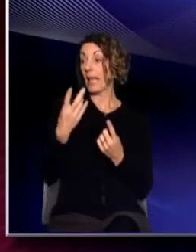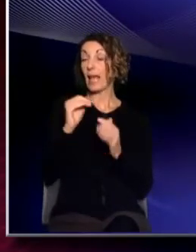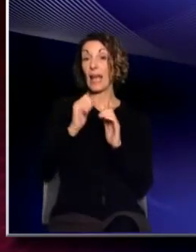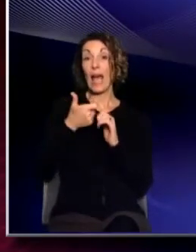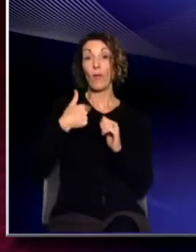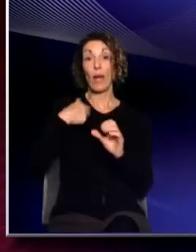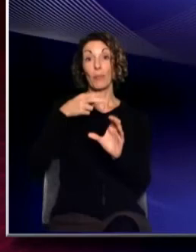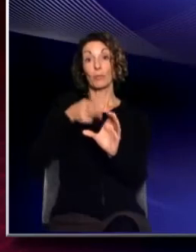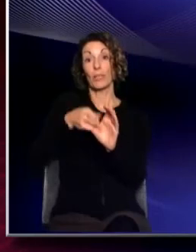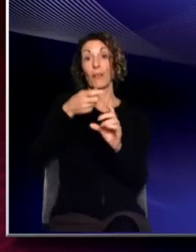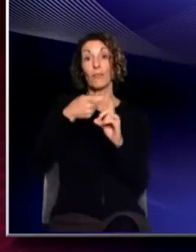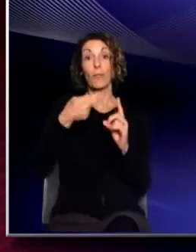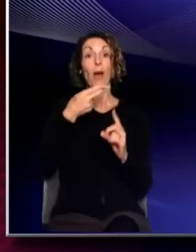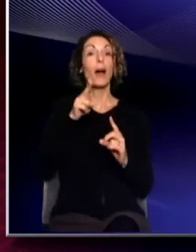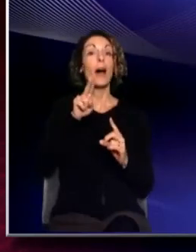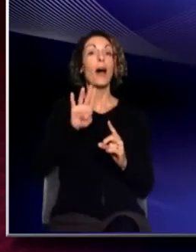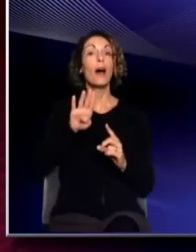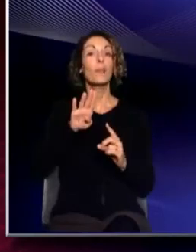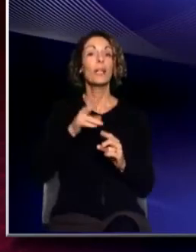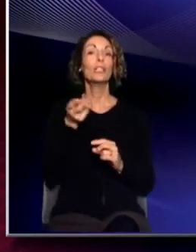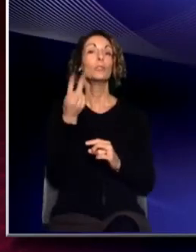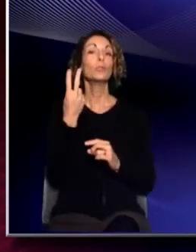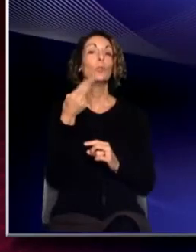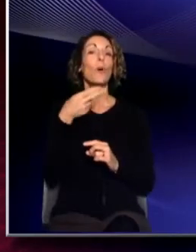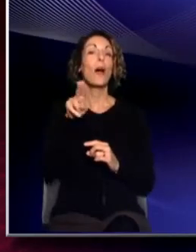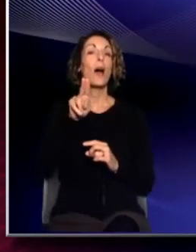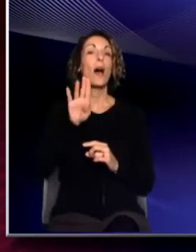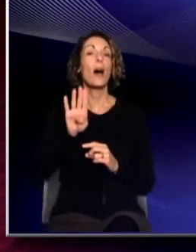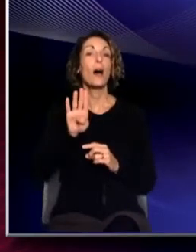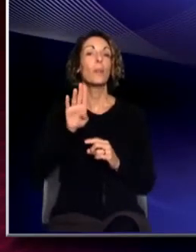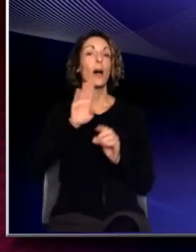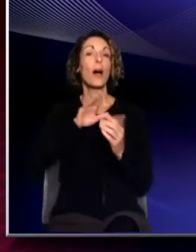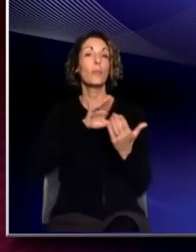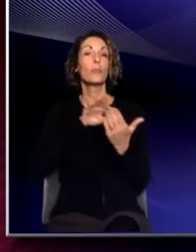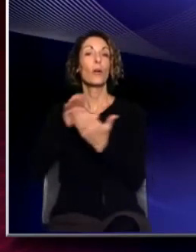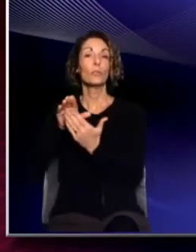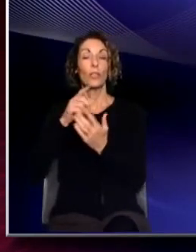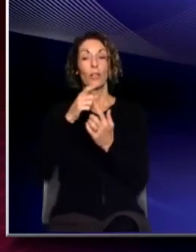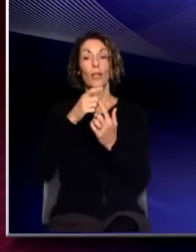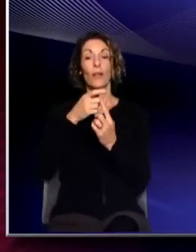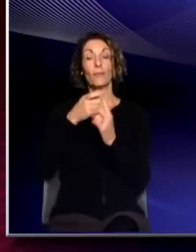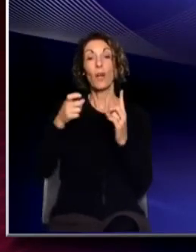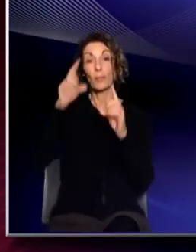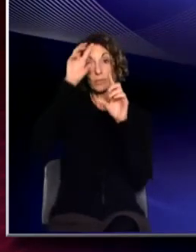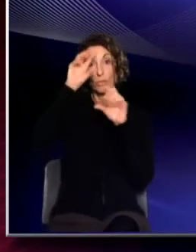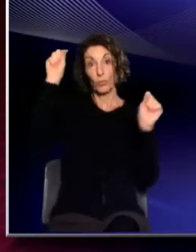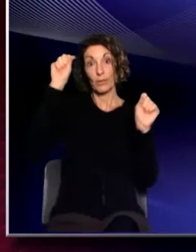from the two-hub approach from the superintendent's building,